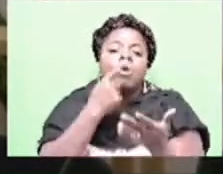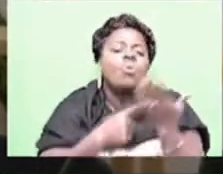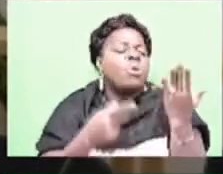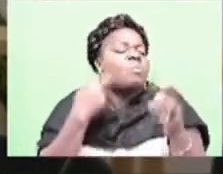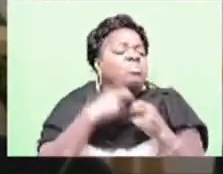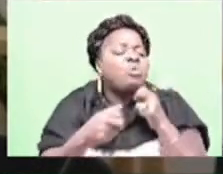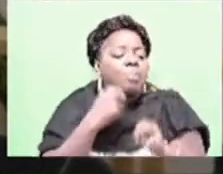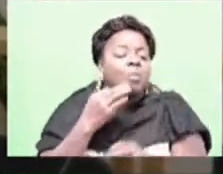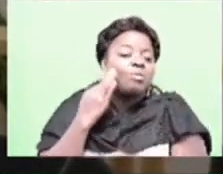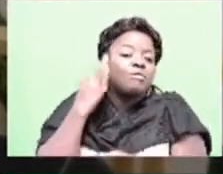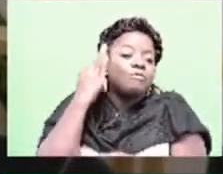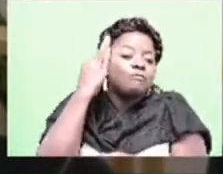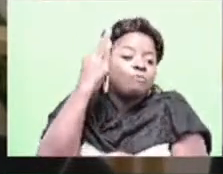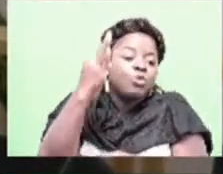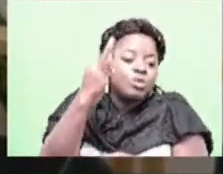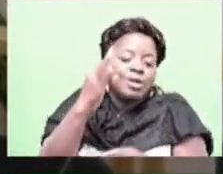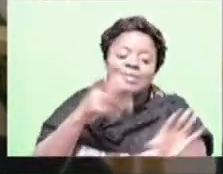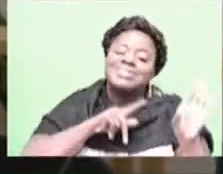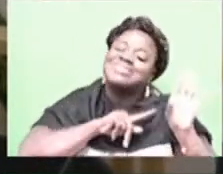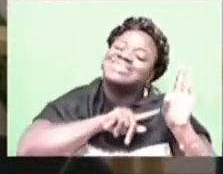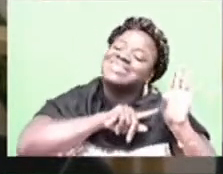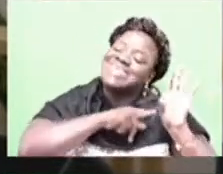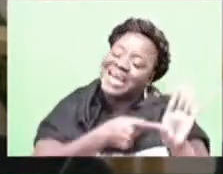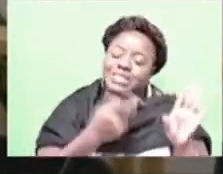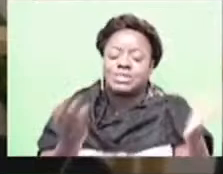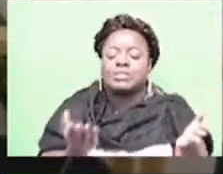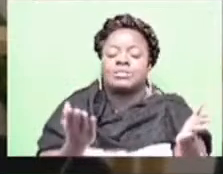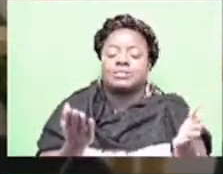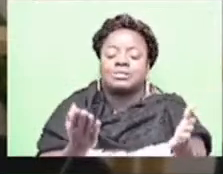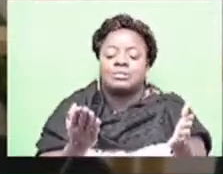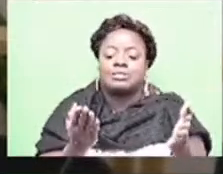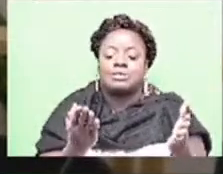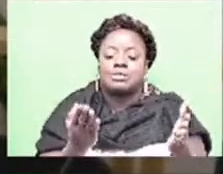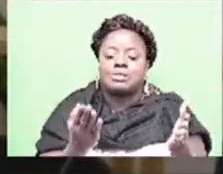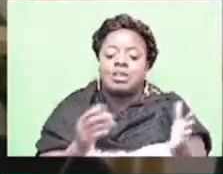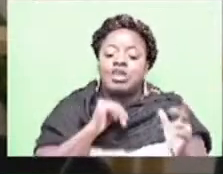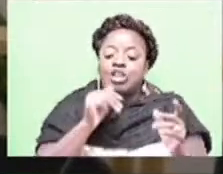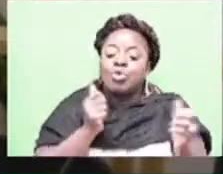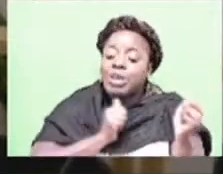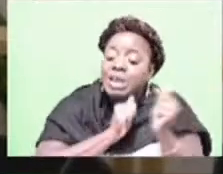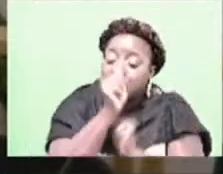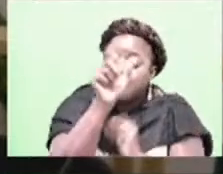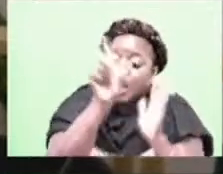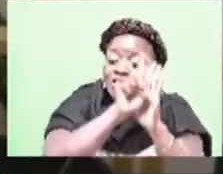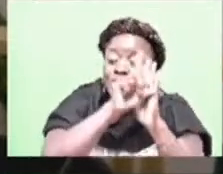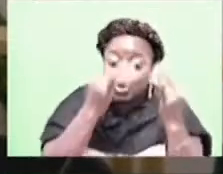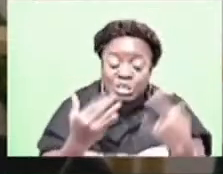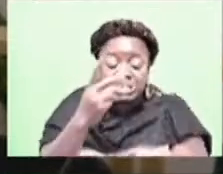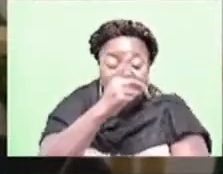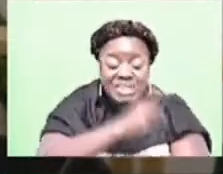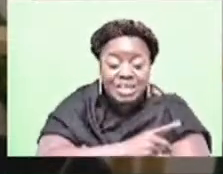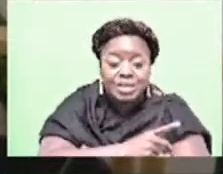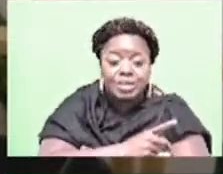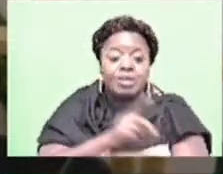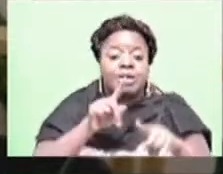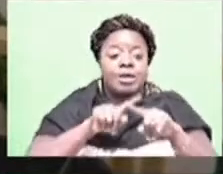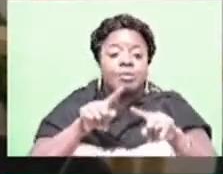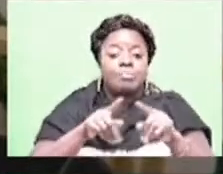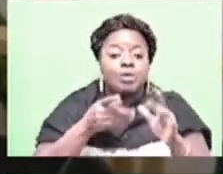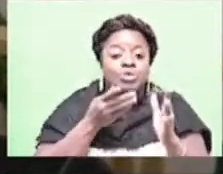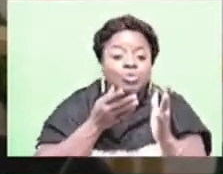be implementation. So it is not just passing the legislation today, going through the